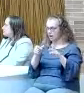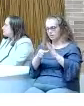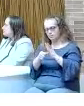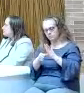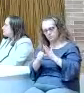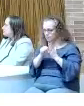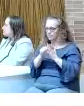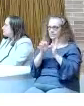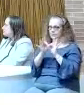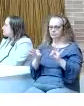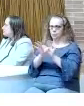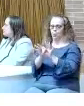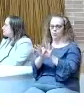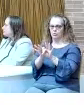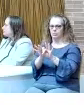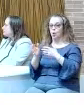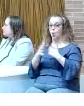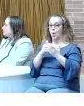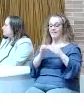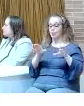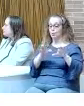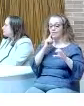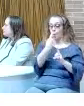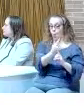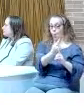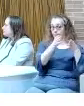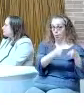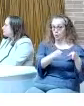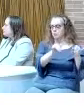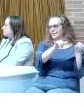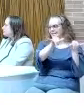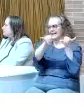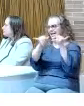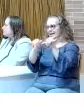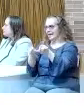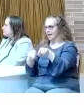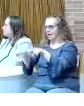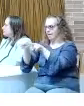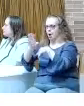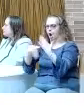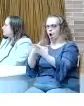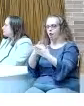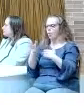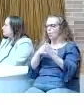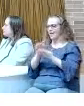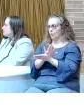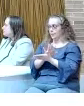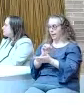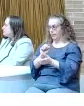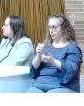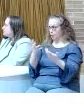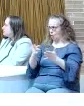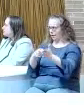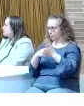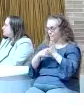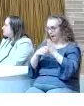that enough whatever you do for one you do for another so whatever paperwork that you are required to have your